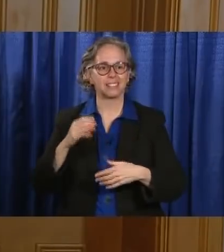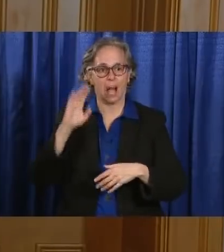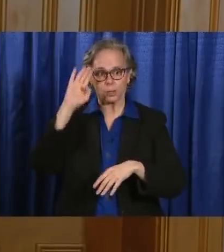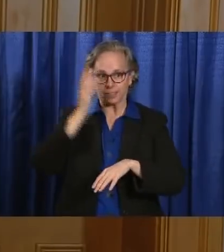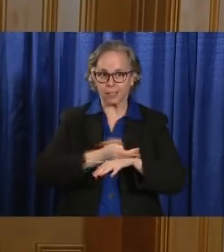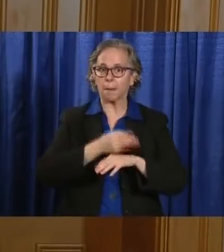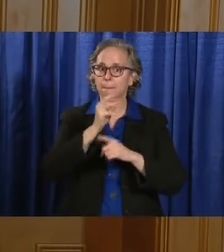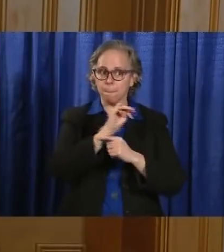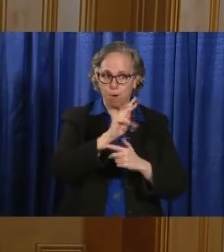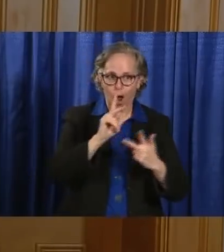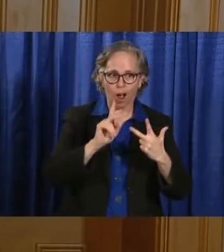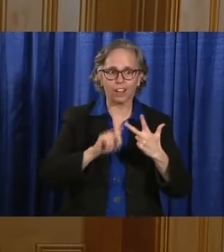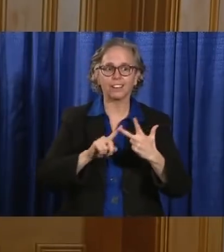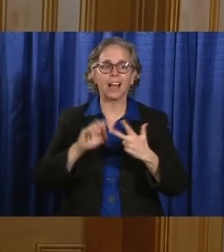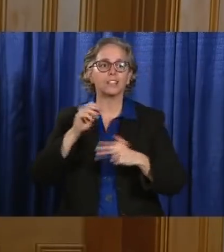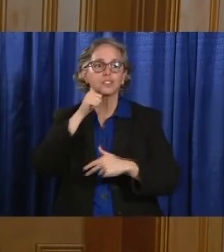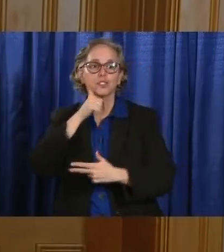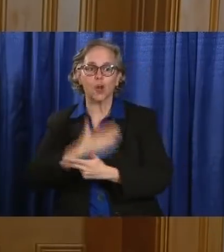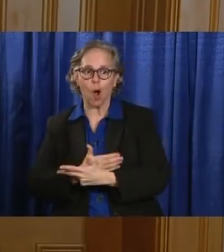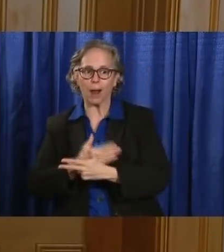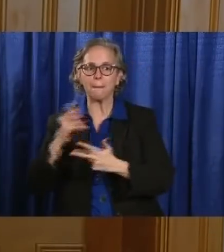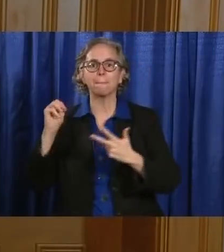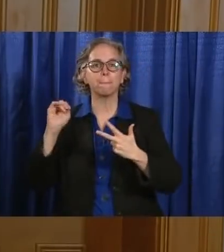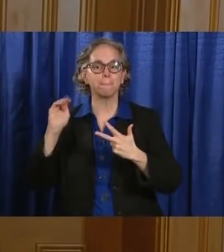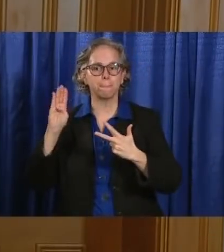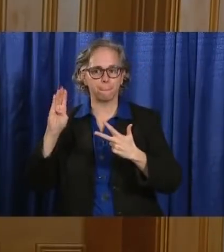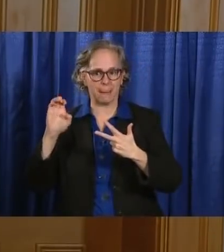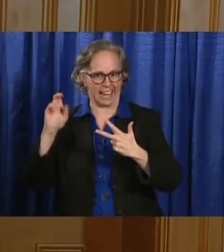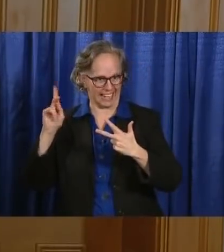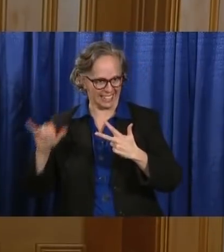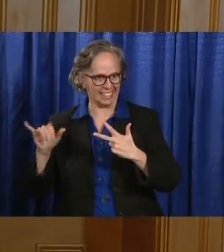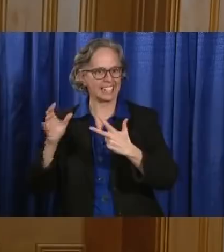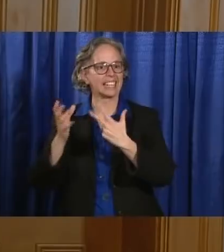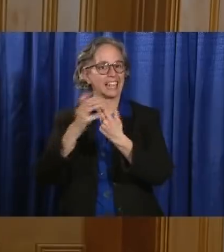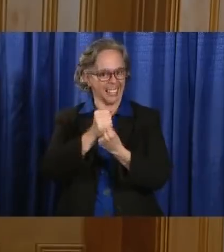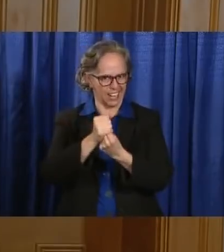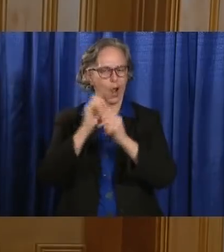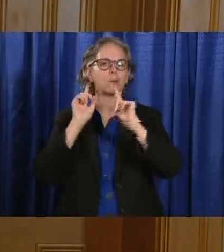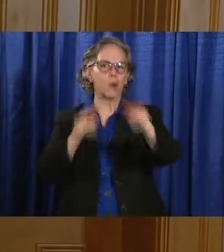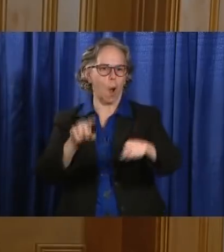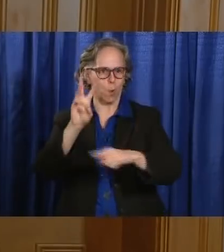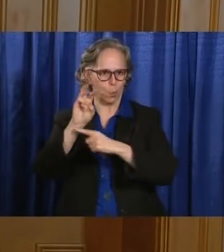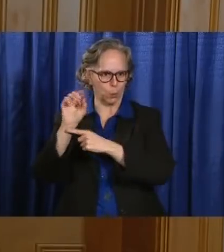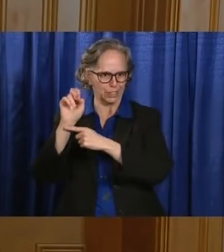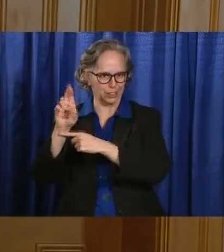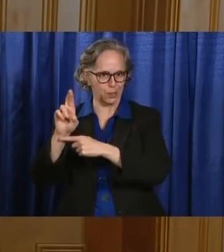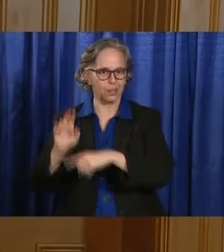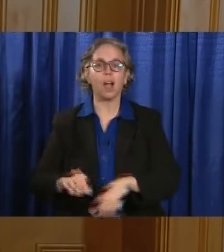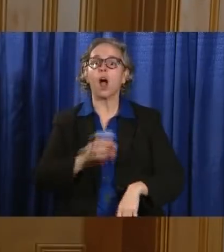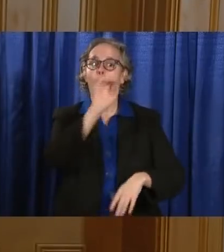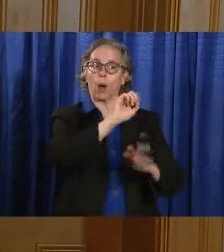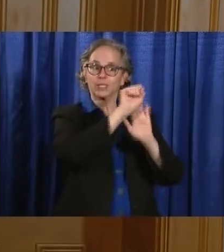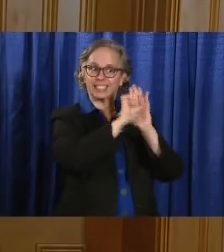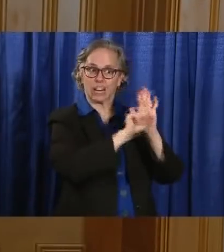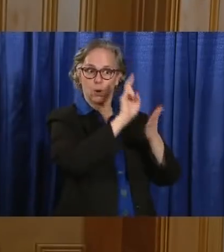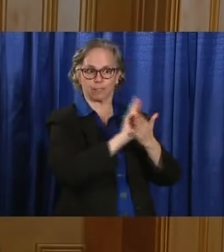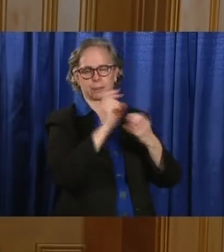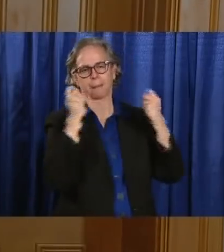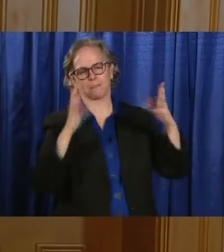College of Worcester. Ohio State, we have a number of family members